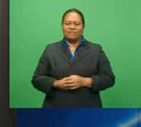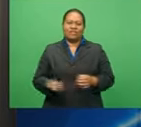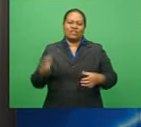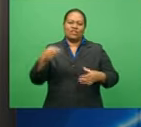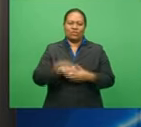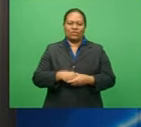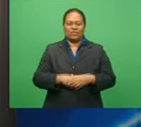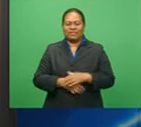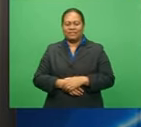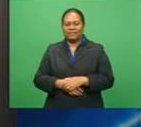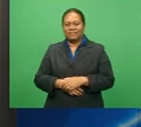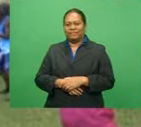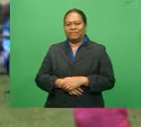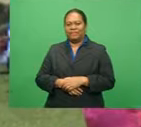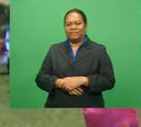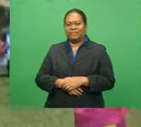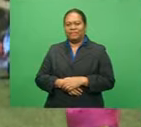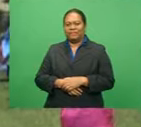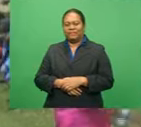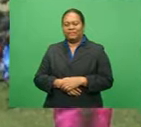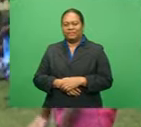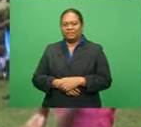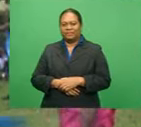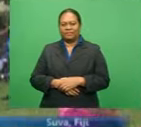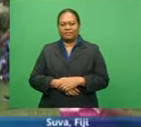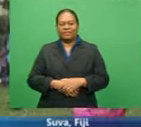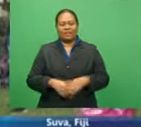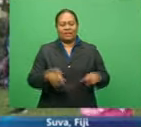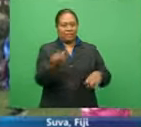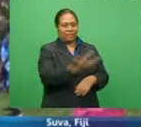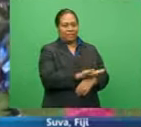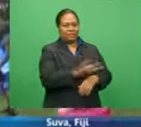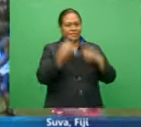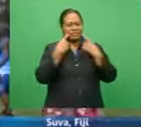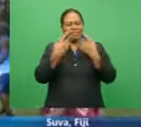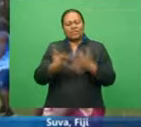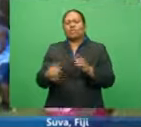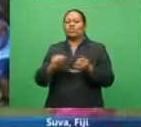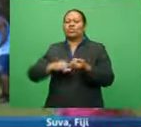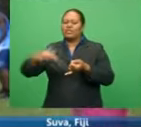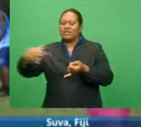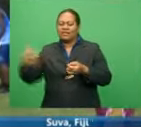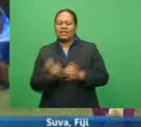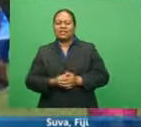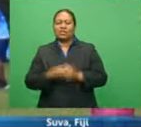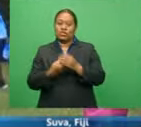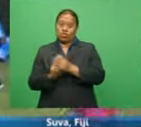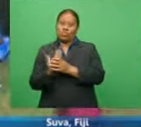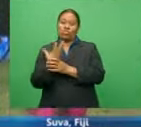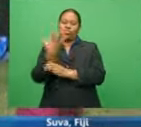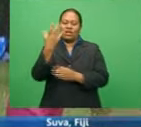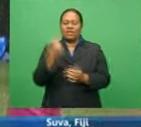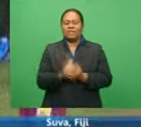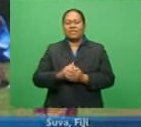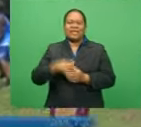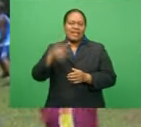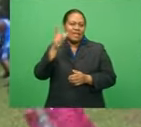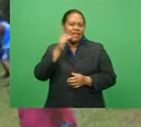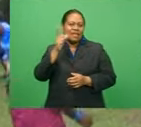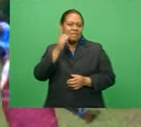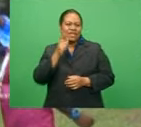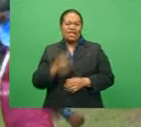Caroline Itavi has more. Like many young athletes, Sunia Langilangi, who grew up in Lami, where volleyball is the